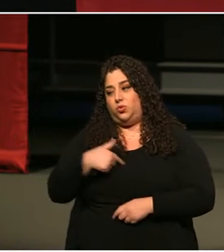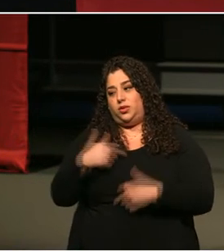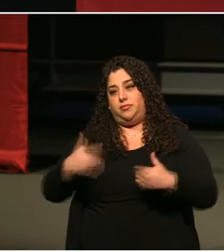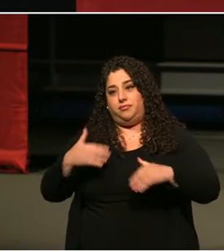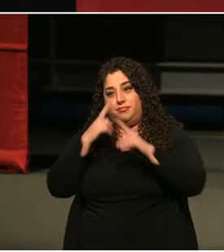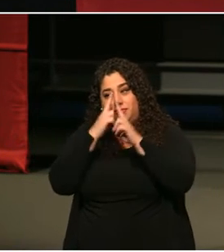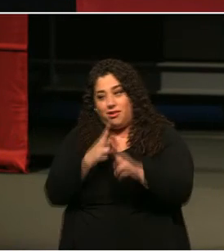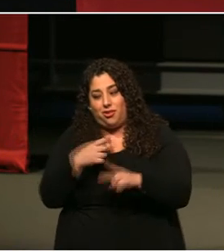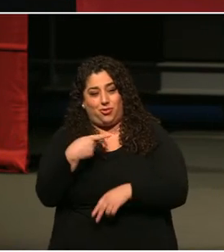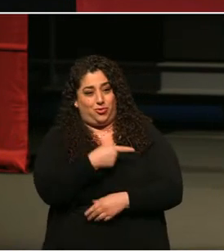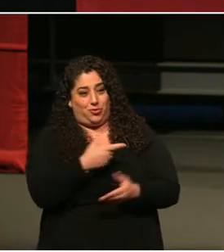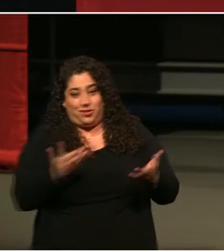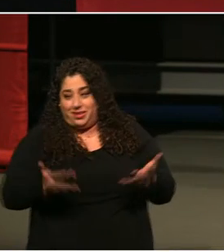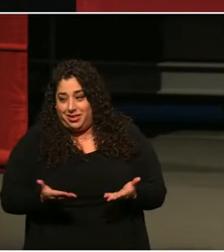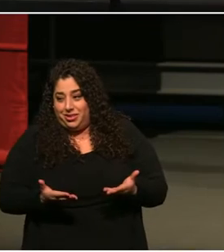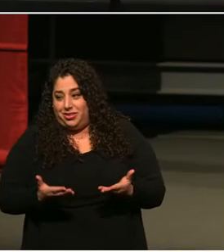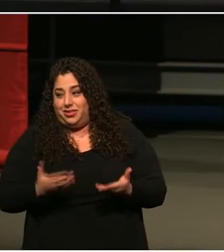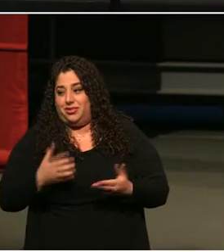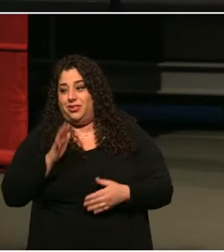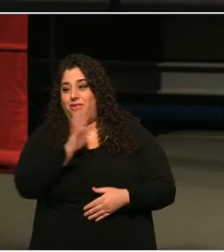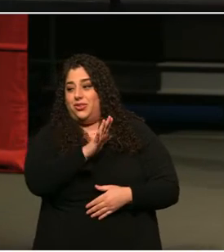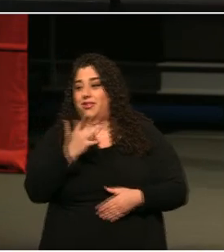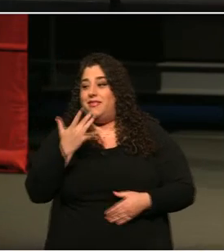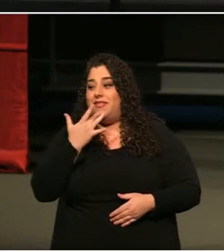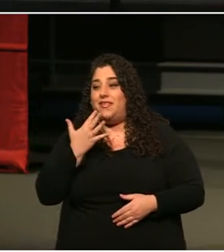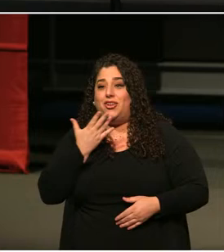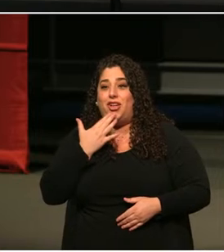you. Thank you. Thank you.